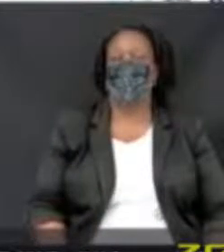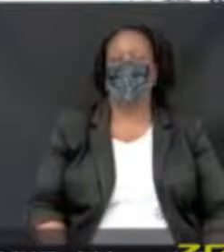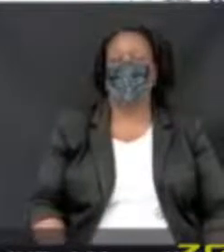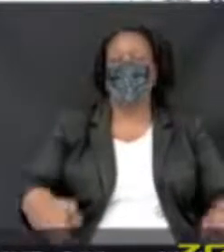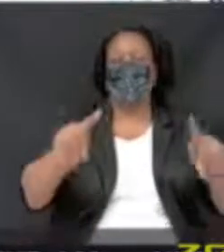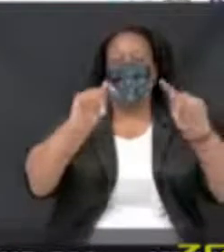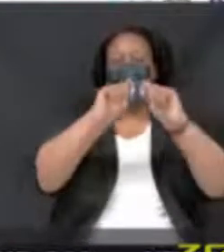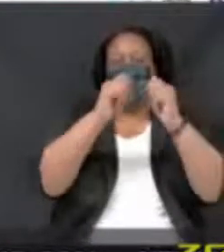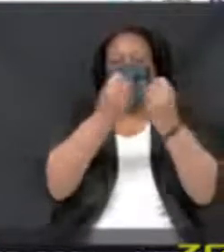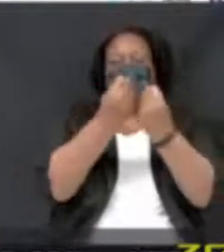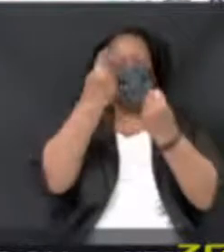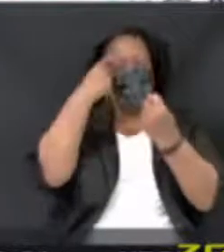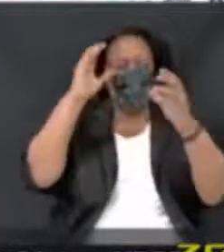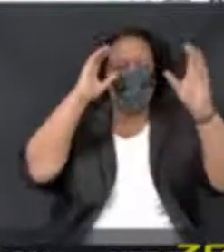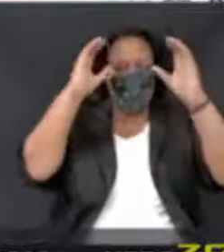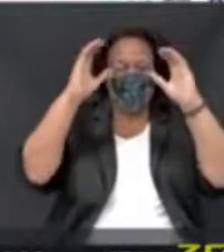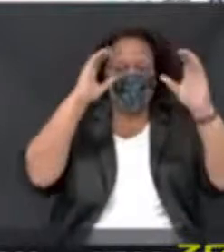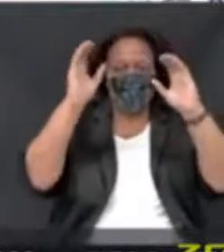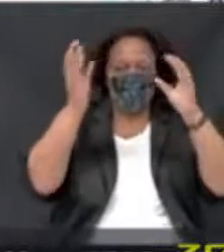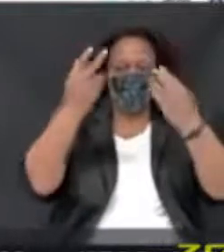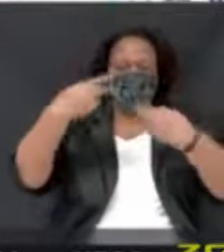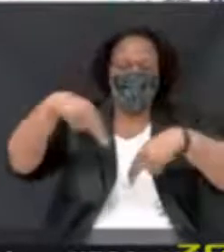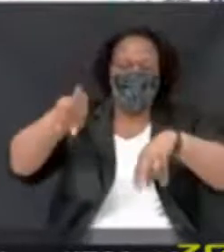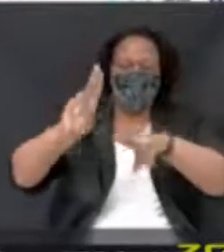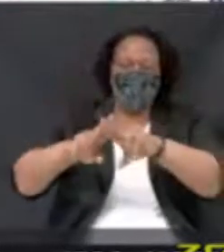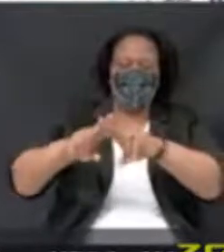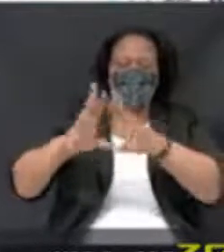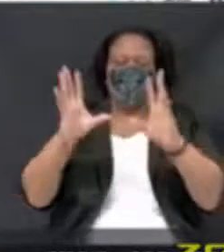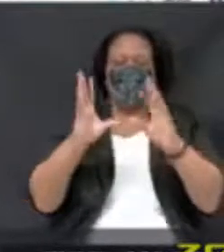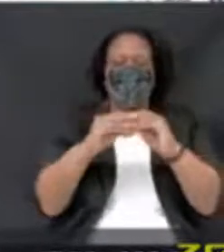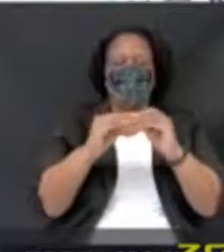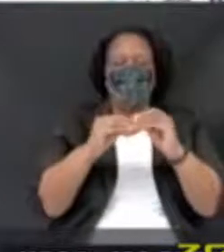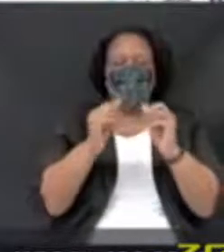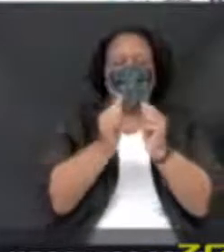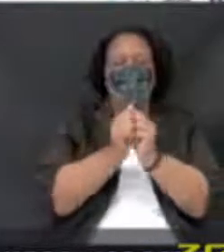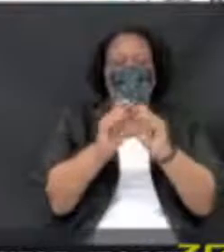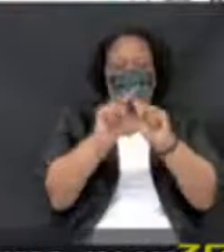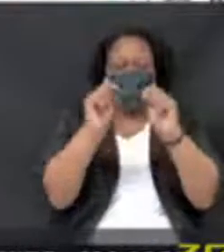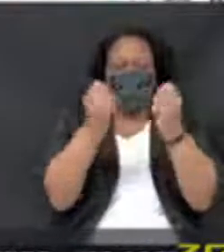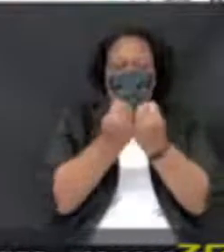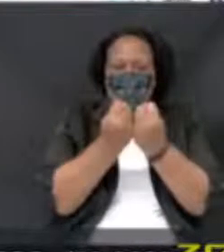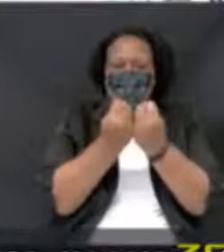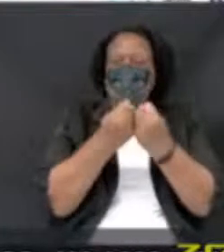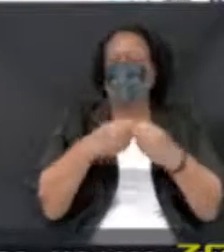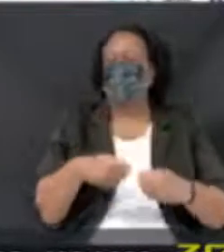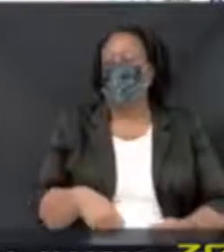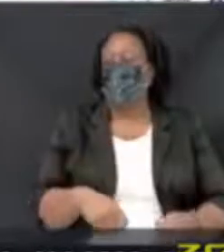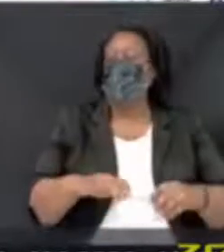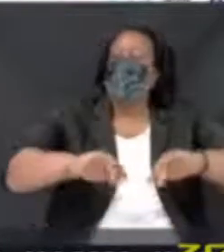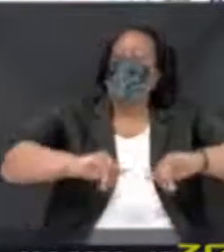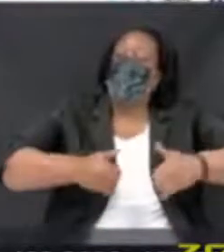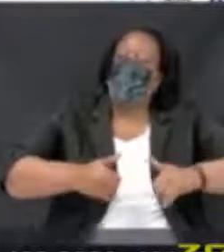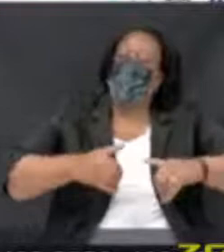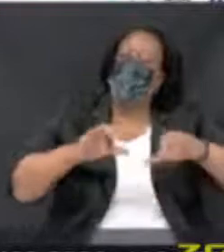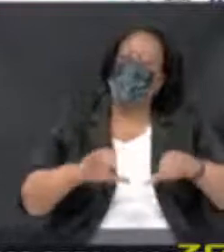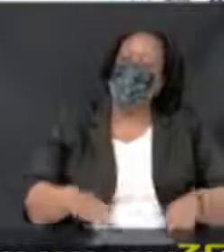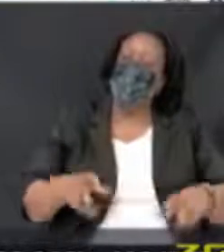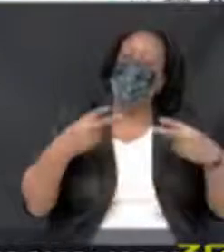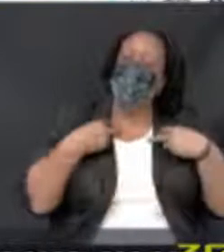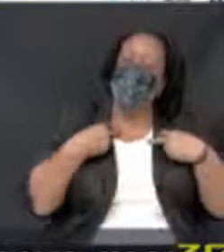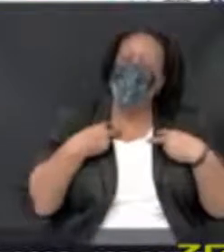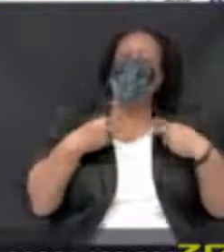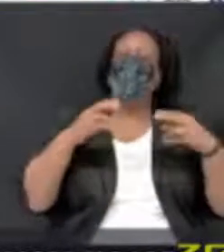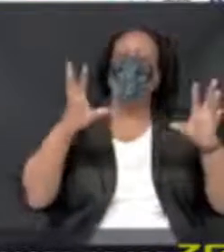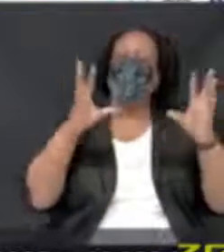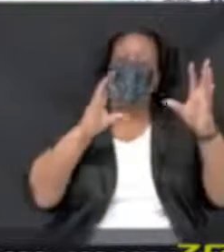several occasions to make the proposal regarding the safe hosting of Carnival. Based on the minutes